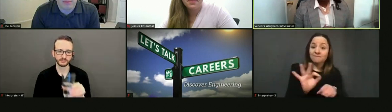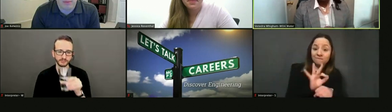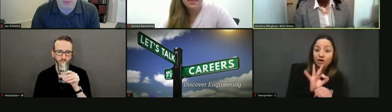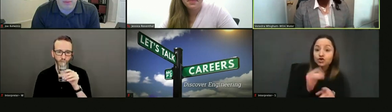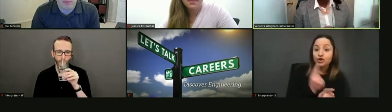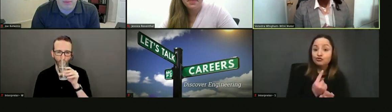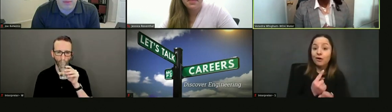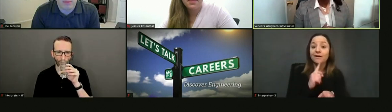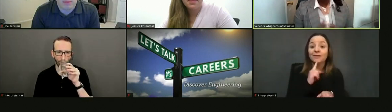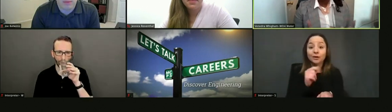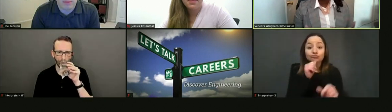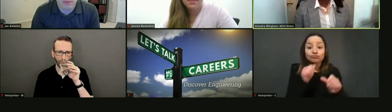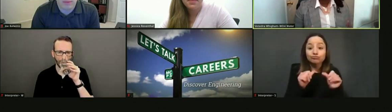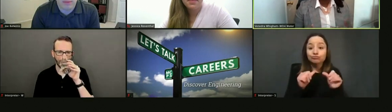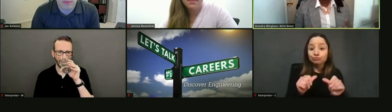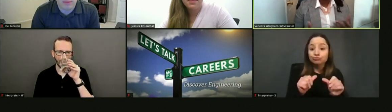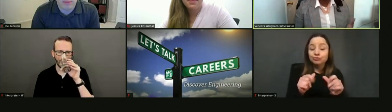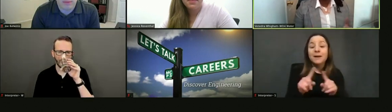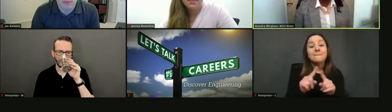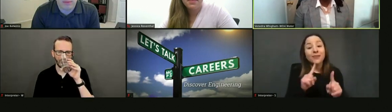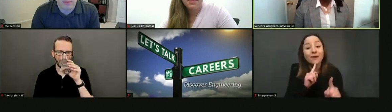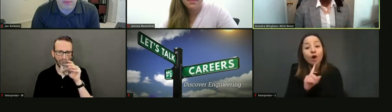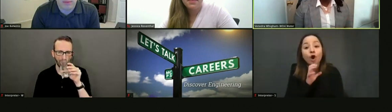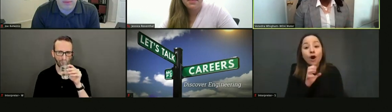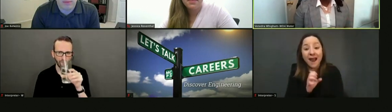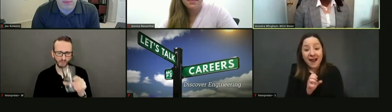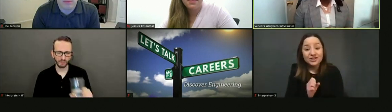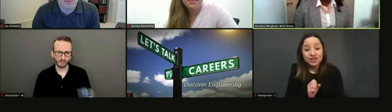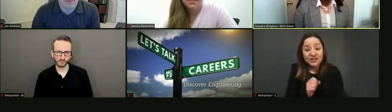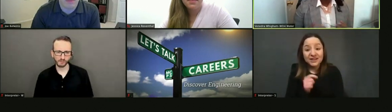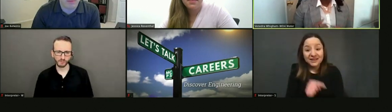the test of time, but they're aging as well. And so that's why